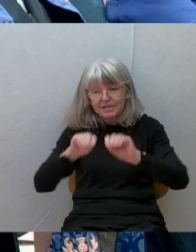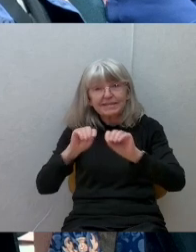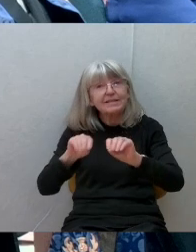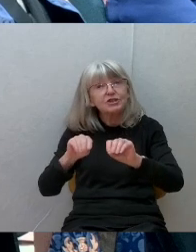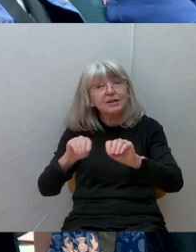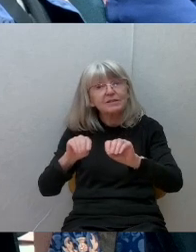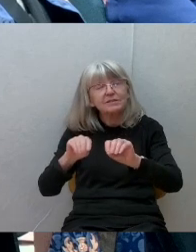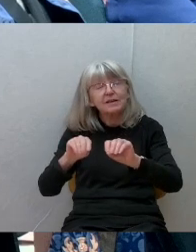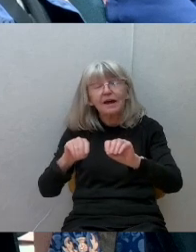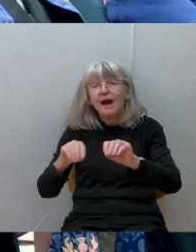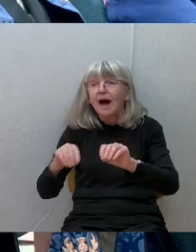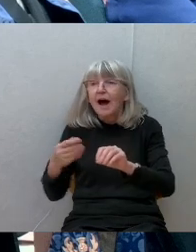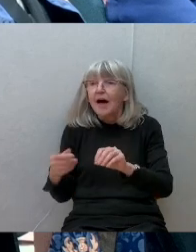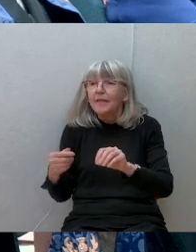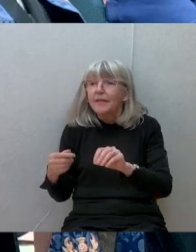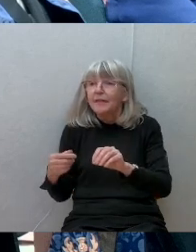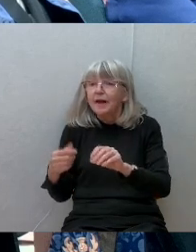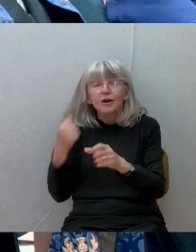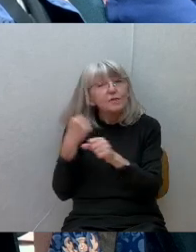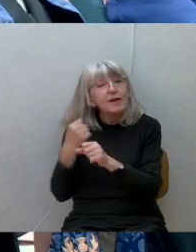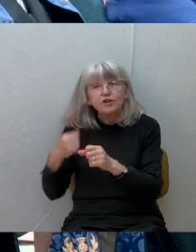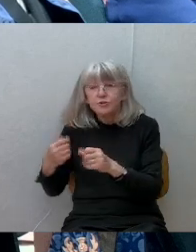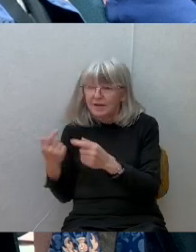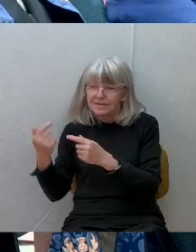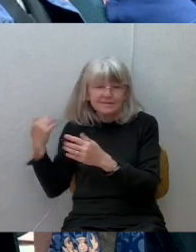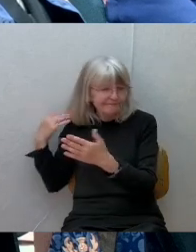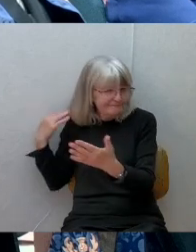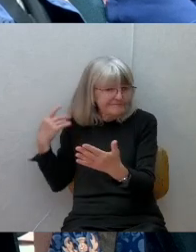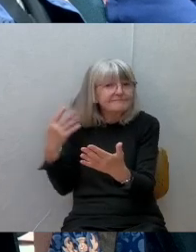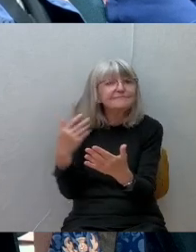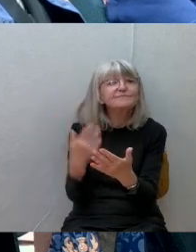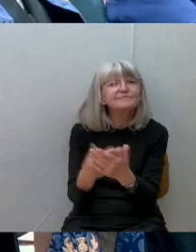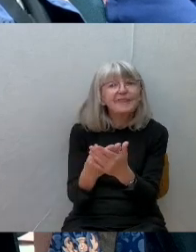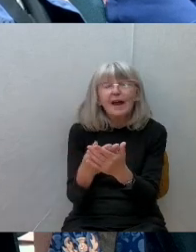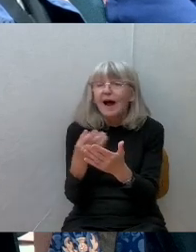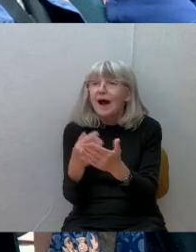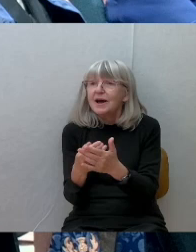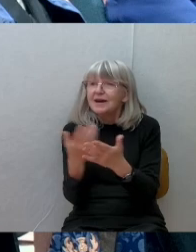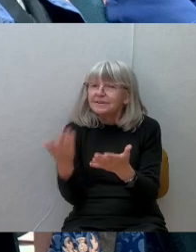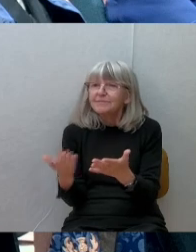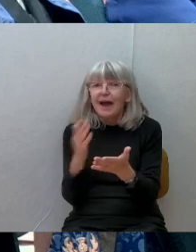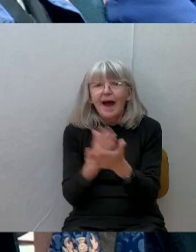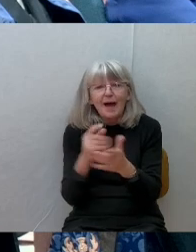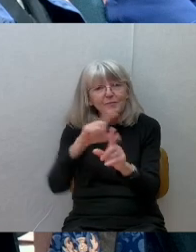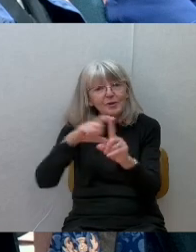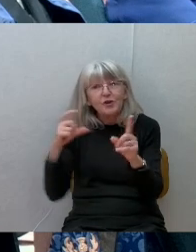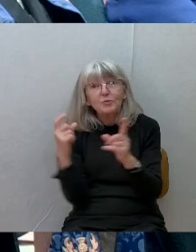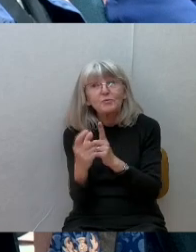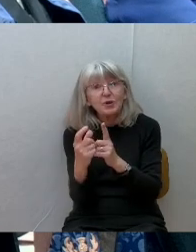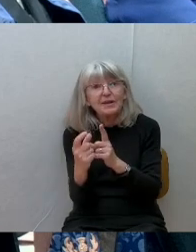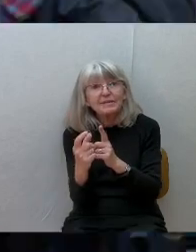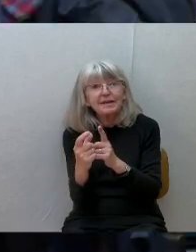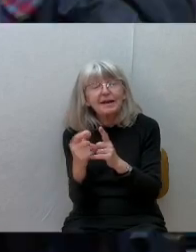the graduands before us from these disciplines, you're part of a thriving community that has social purpose at your